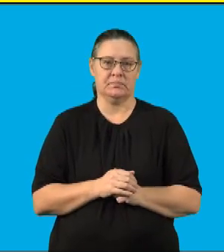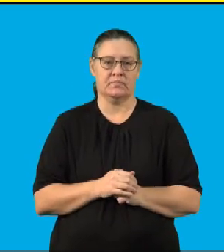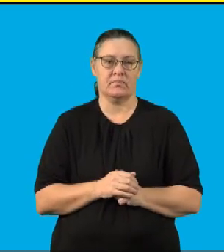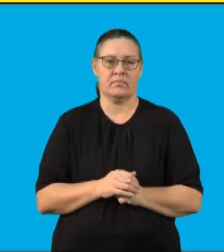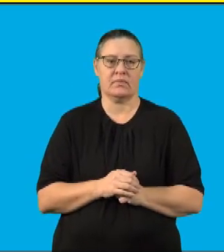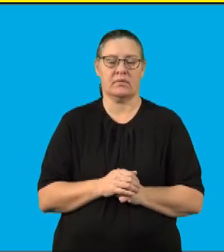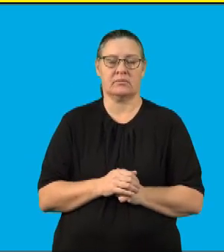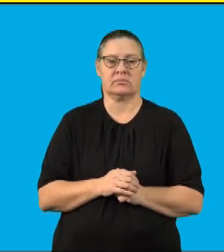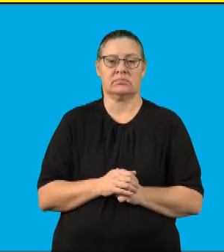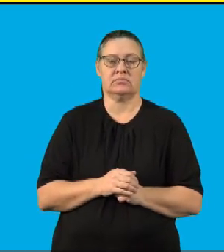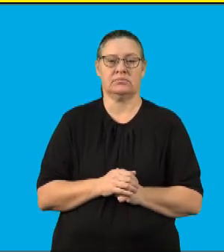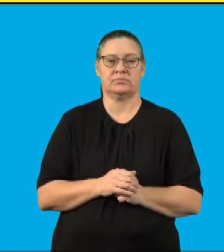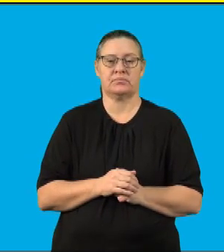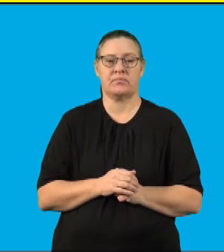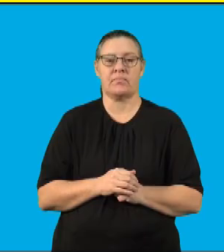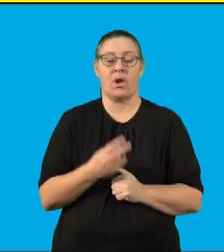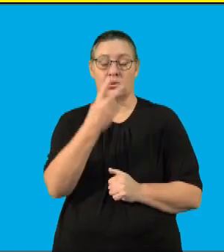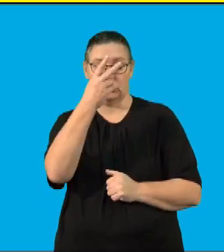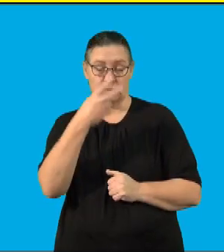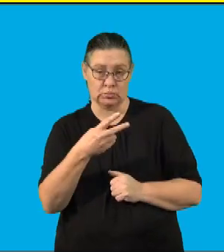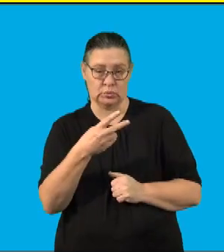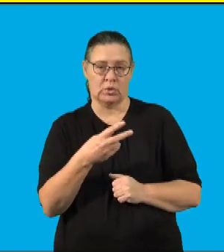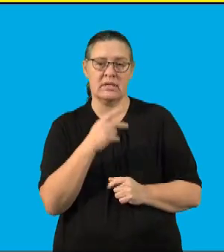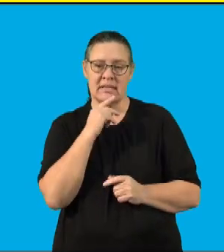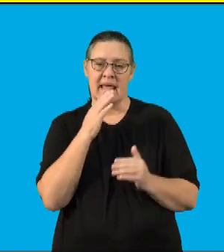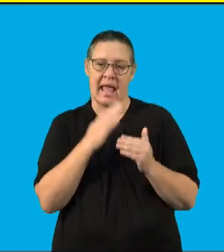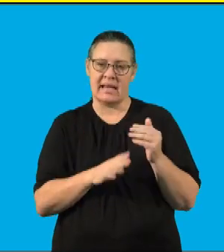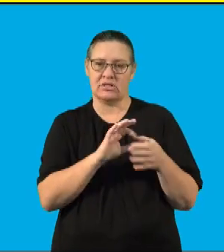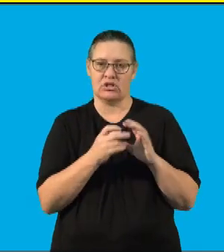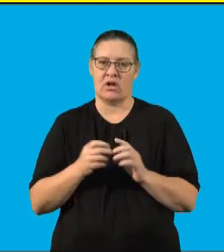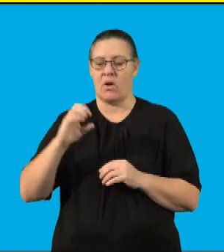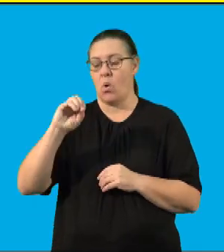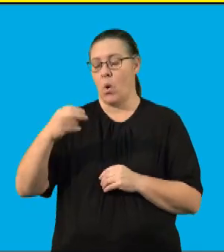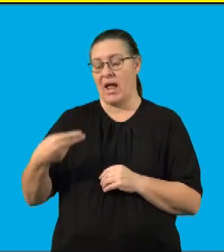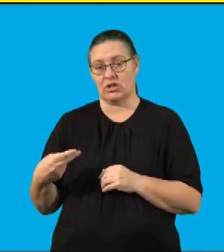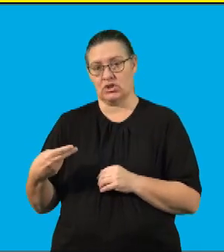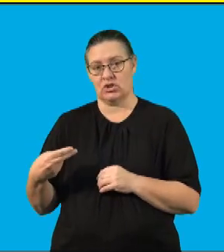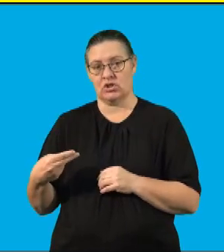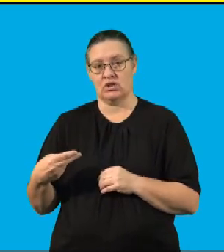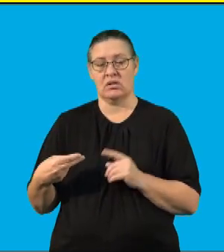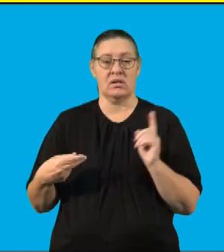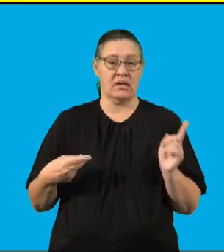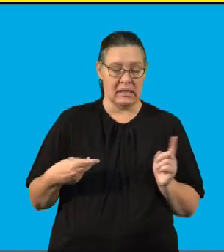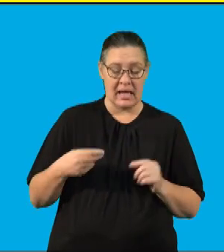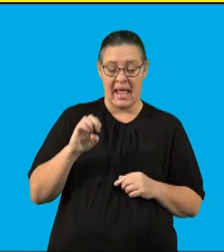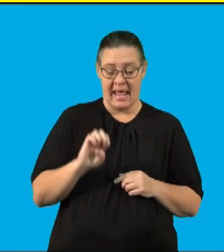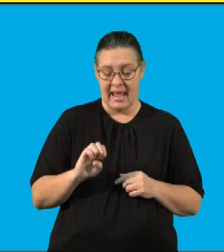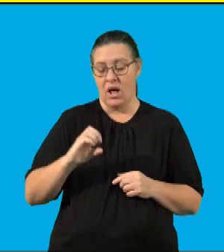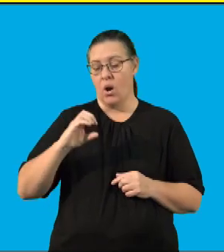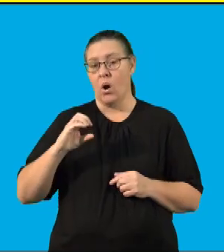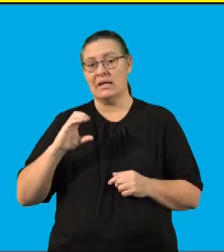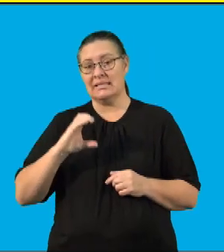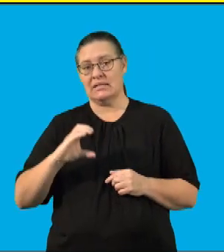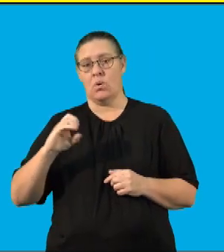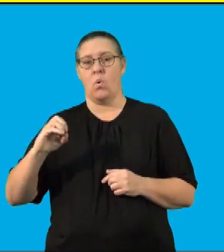So the two compounds that we have, we are seeing that at the end of this chain there's an OH, and at the end of compound